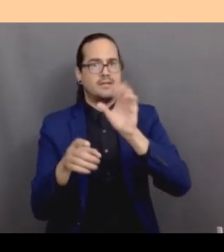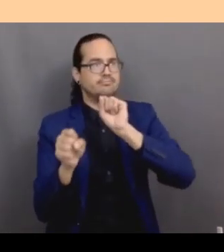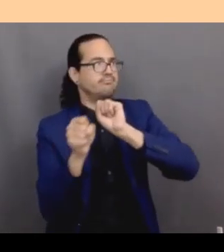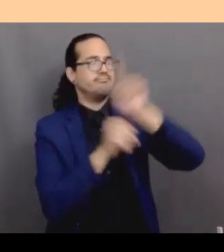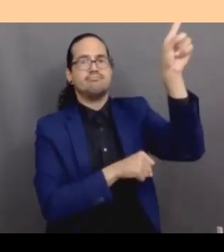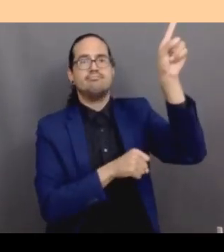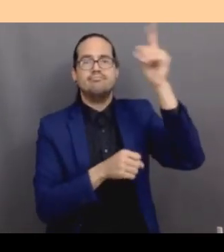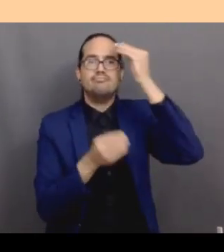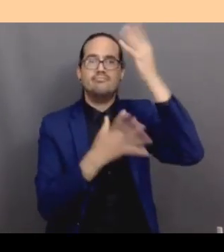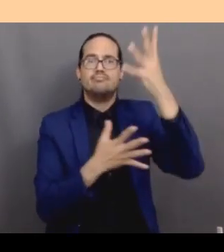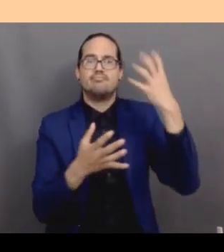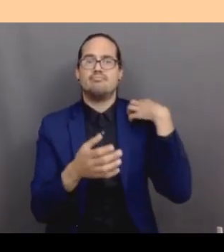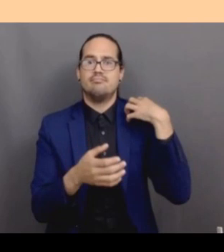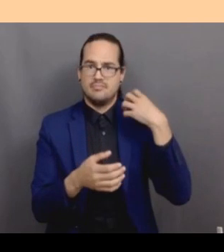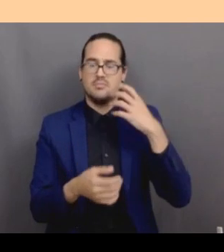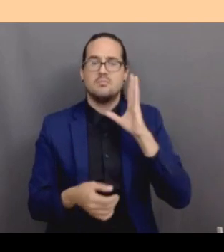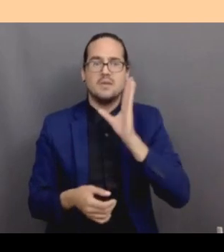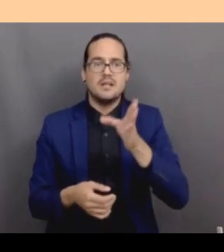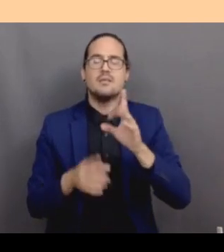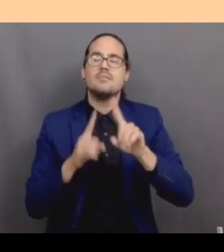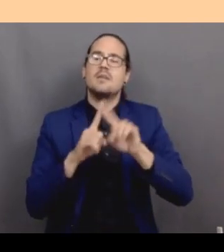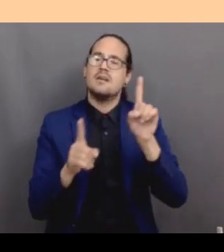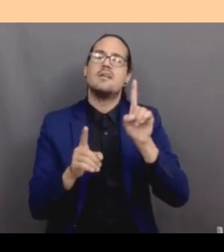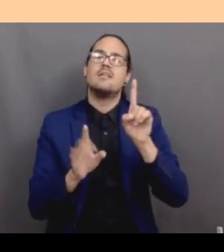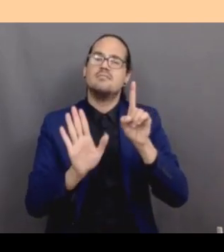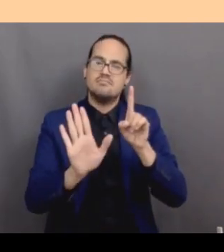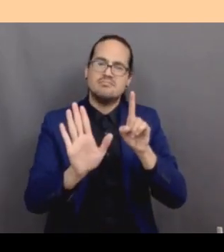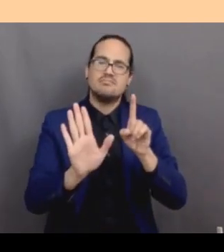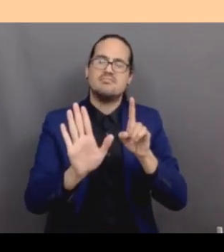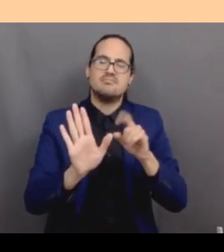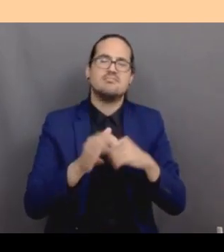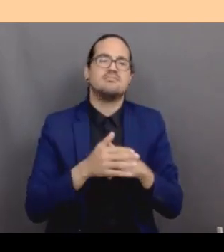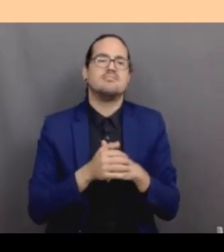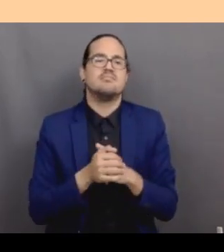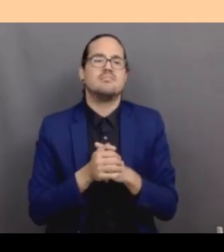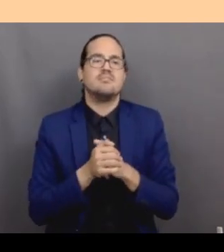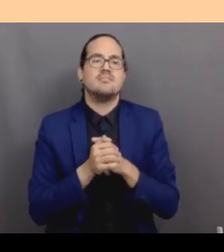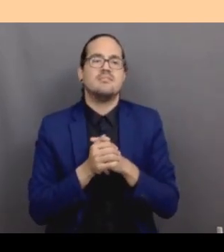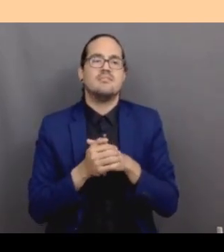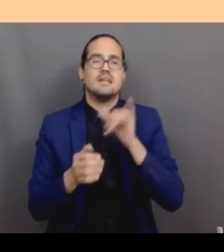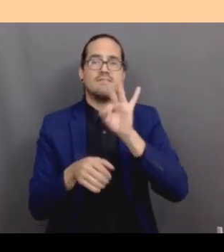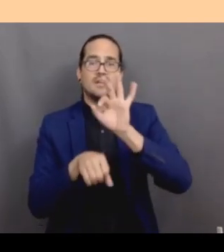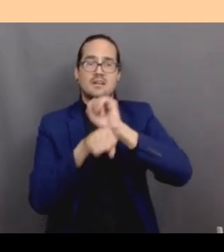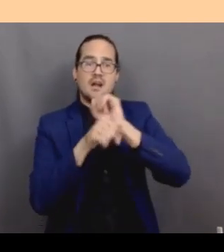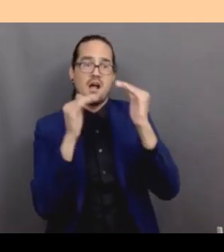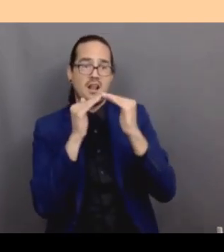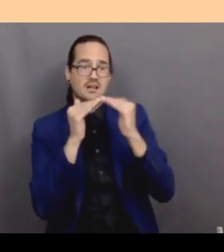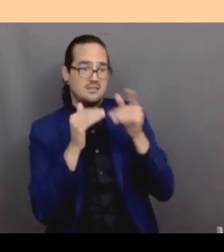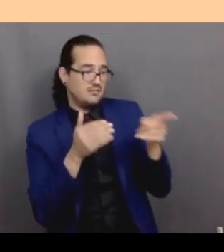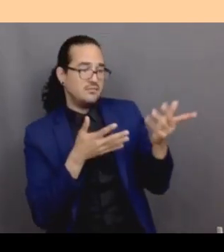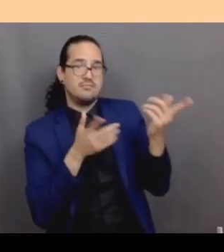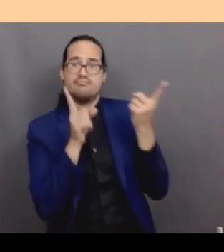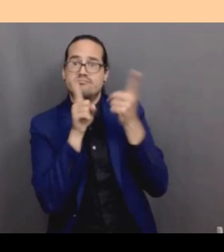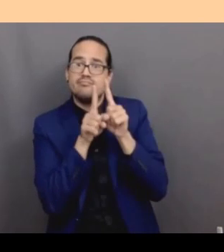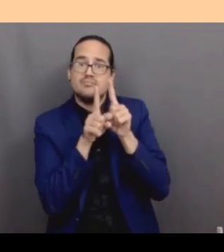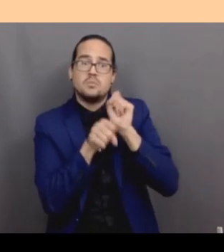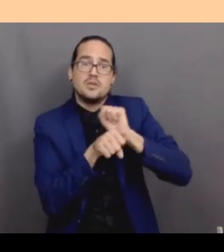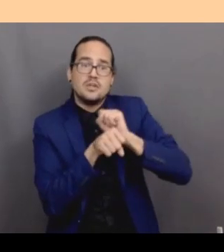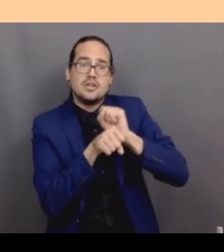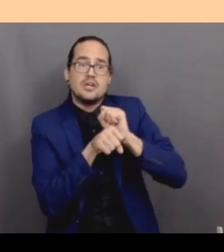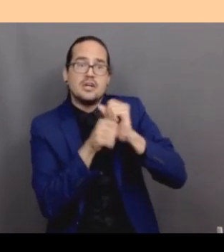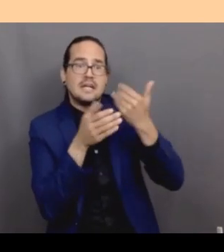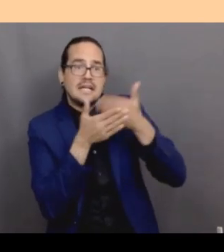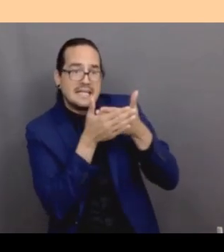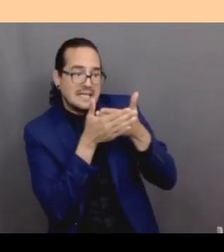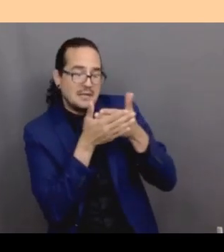investigation, because we know it's usually among your colleagues who you're having close exposure to. So we want to be able to provide the supports